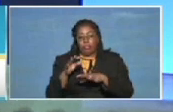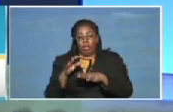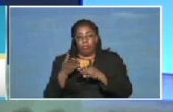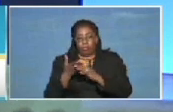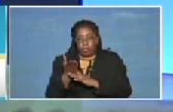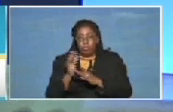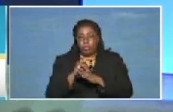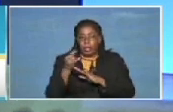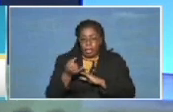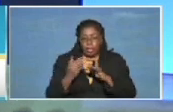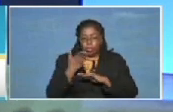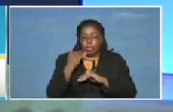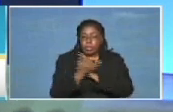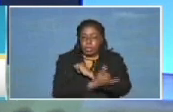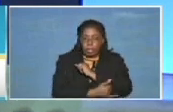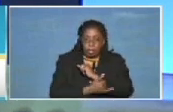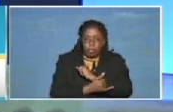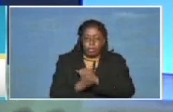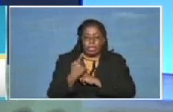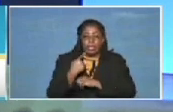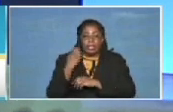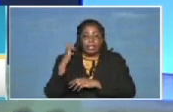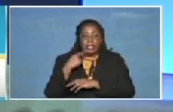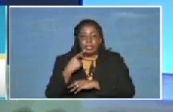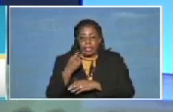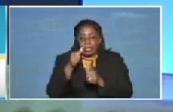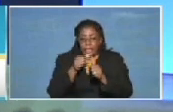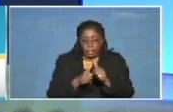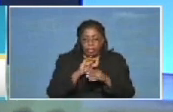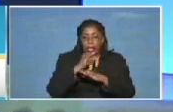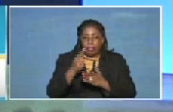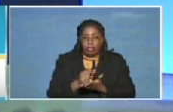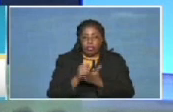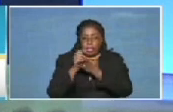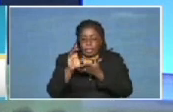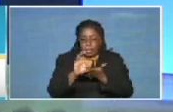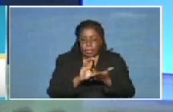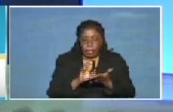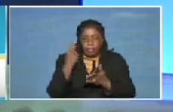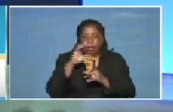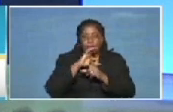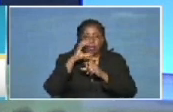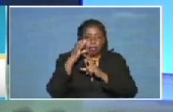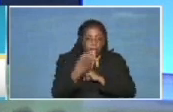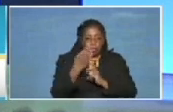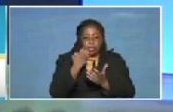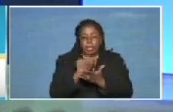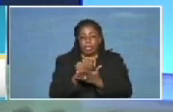Island and across the country. The nation's chief said each island must be treated as centers of culture, commerce, and